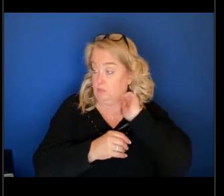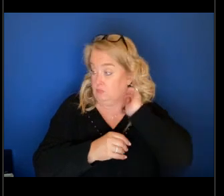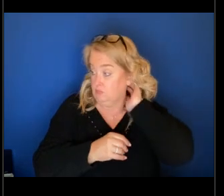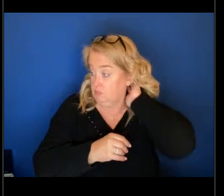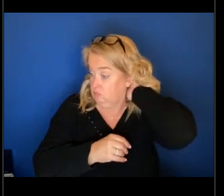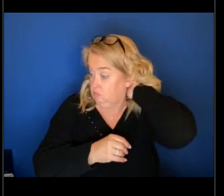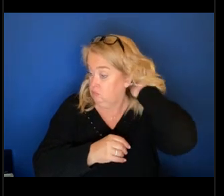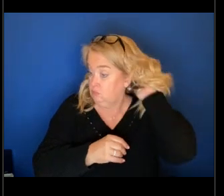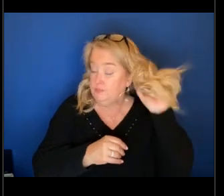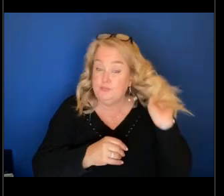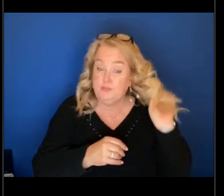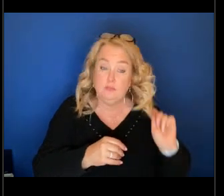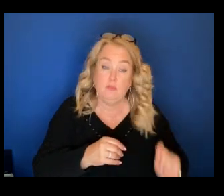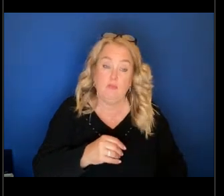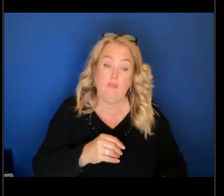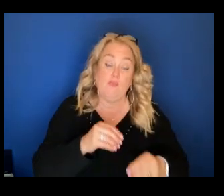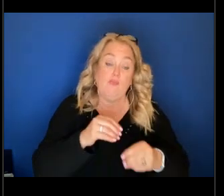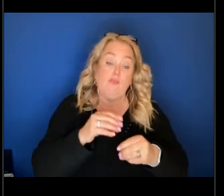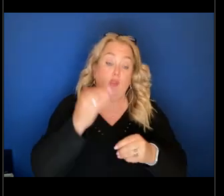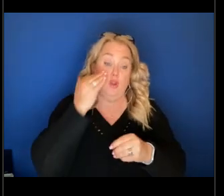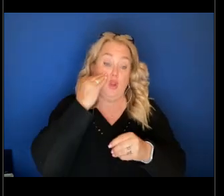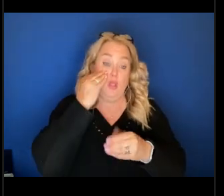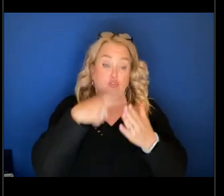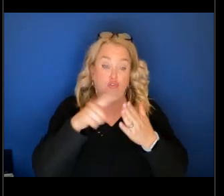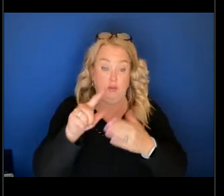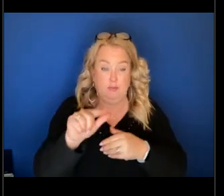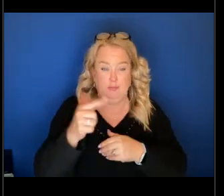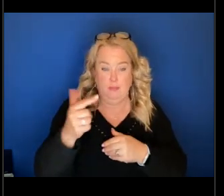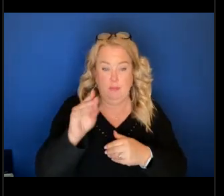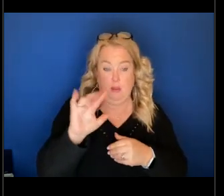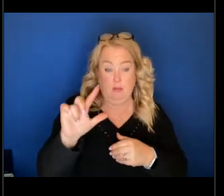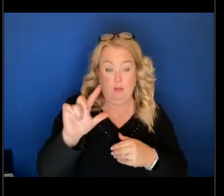It's time for our fourth knowledge check. Michael, it's on you.